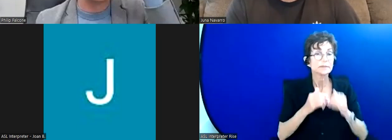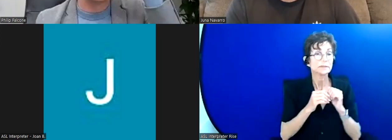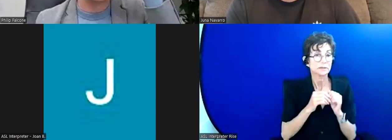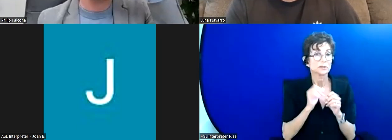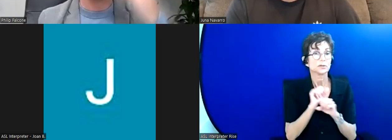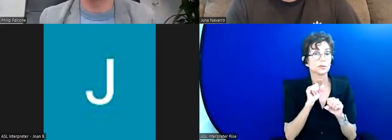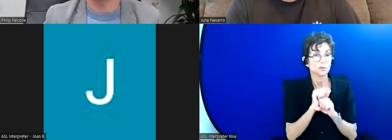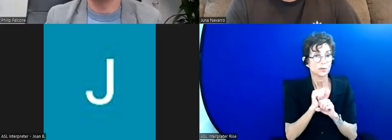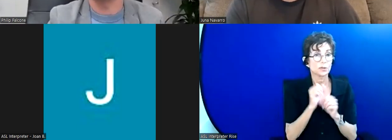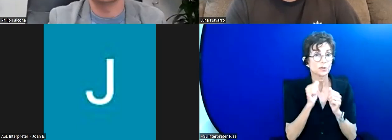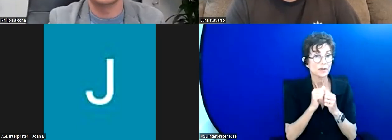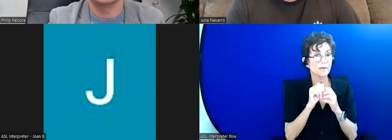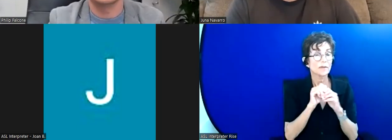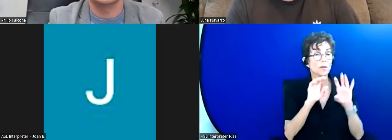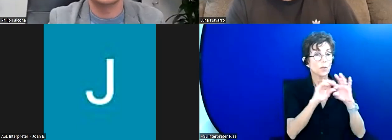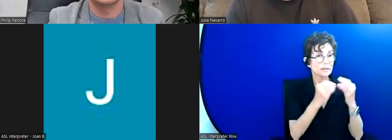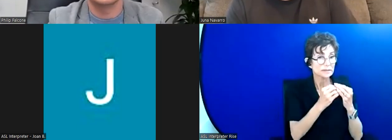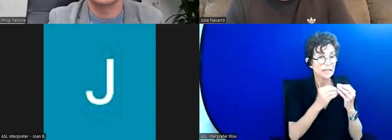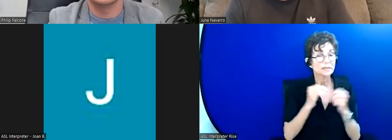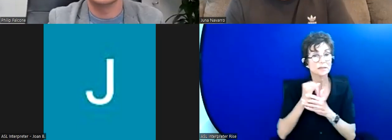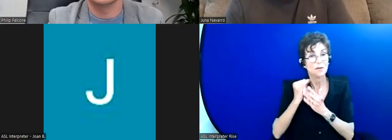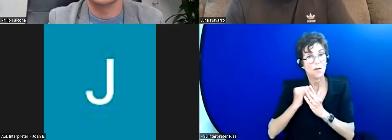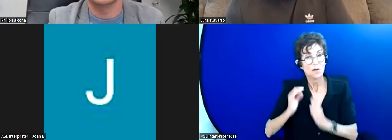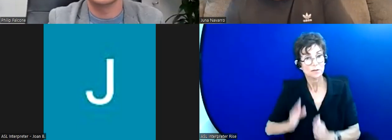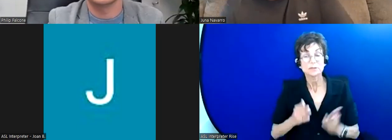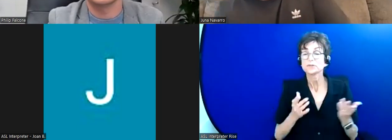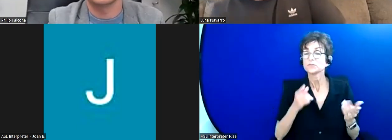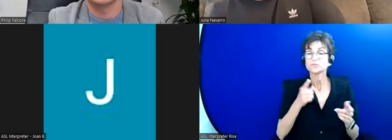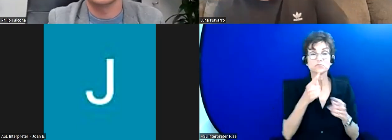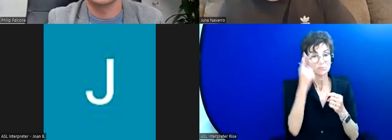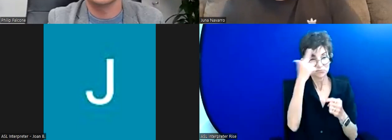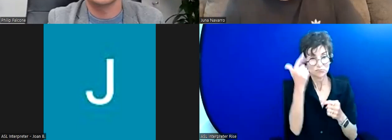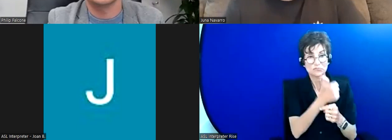to pop in and ask Philip or Juan.